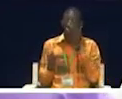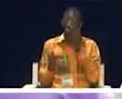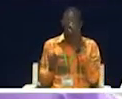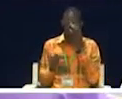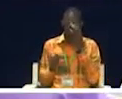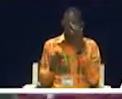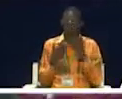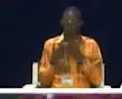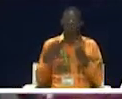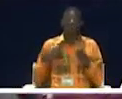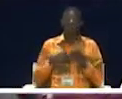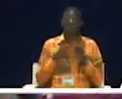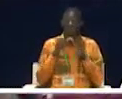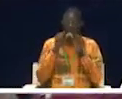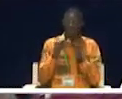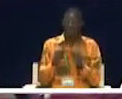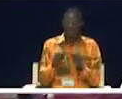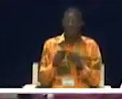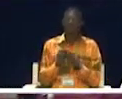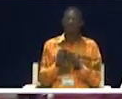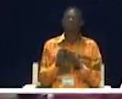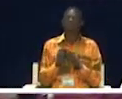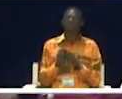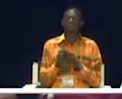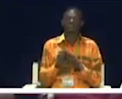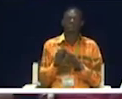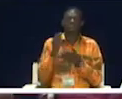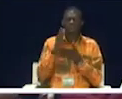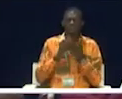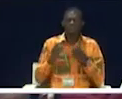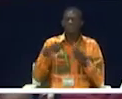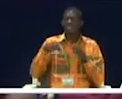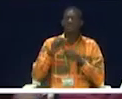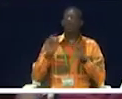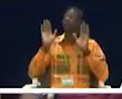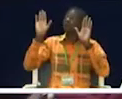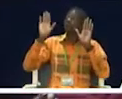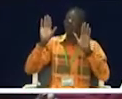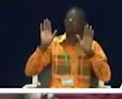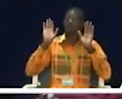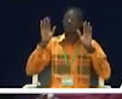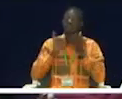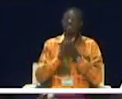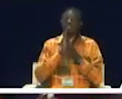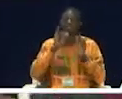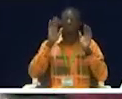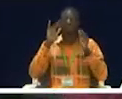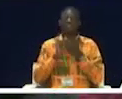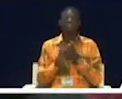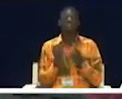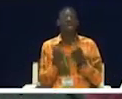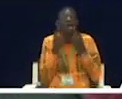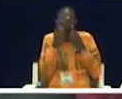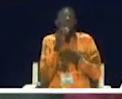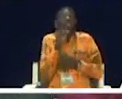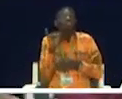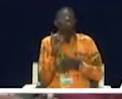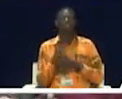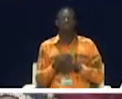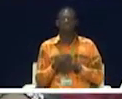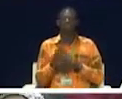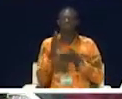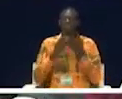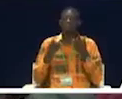Please, before we continue, there's something about wonder. Wonder is something that is marvelous, that is amazing.